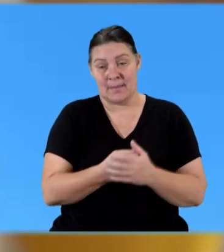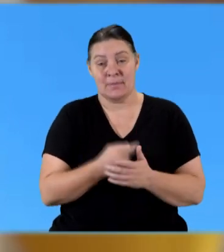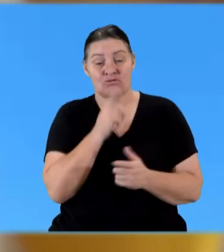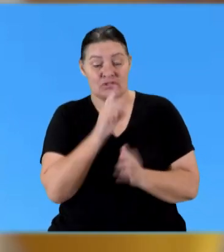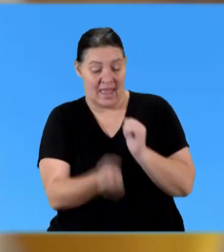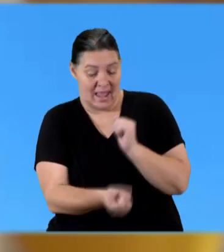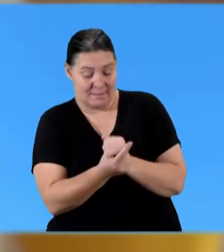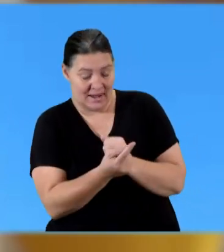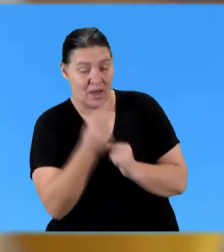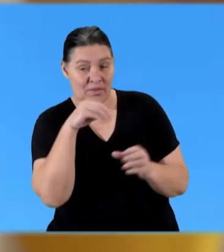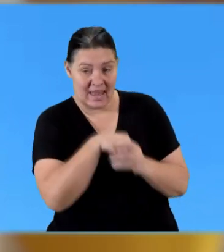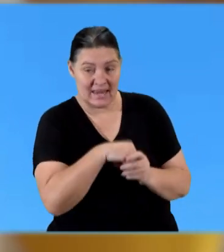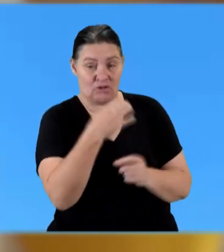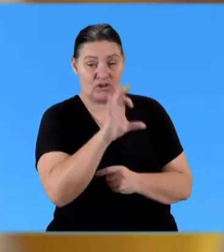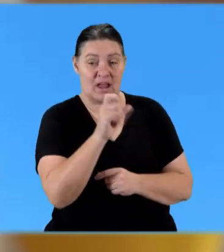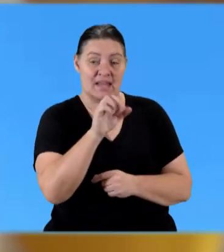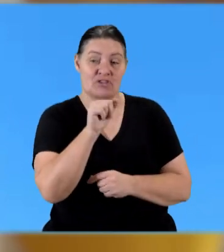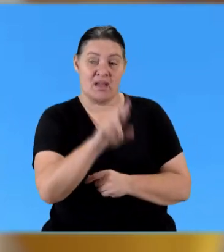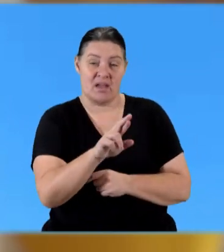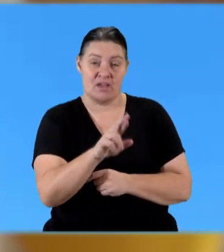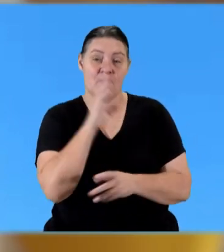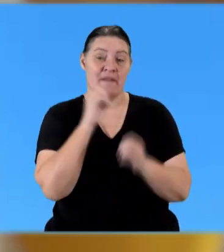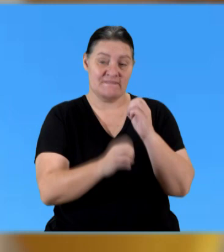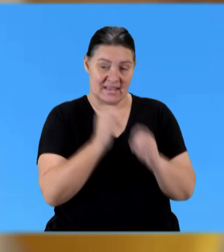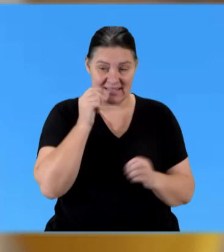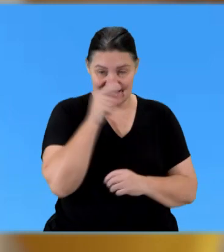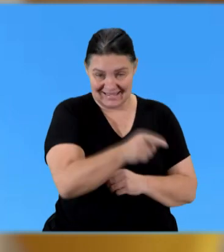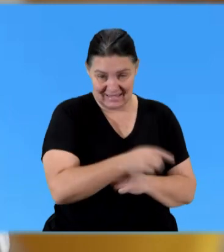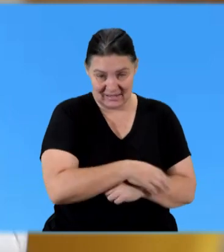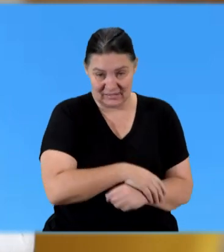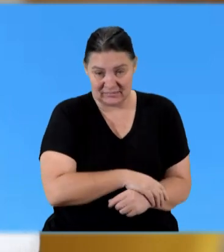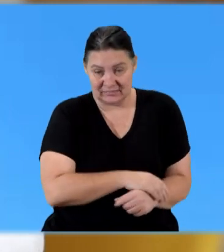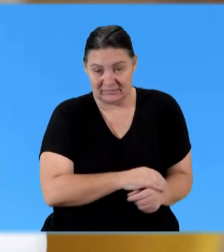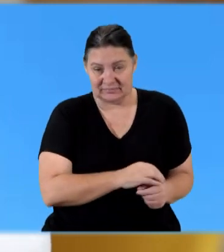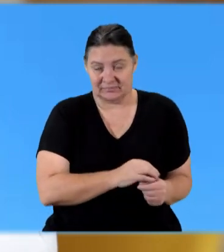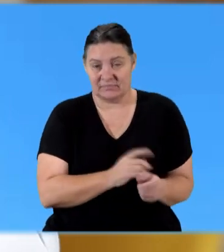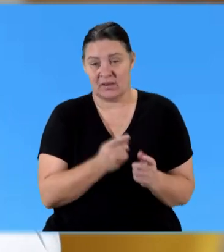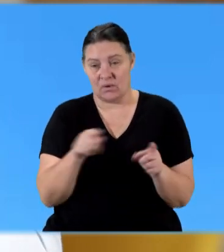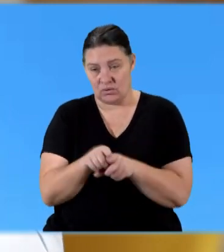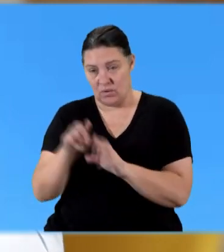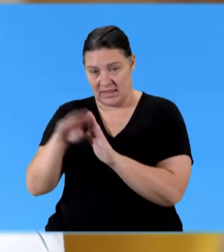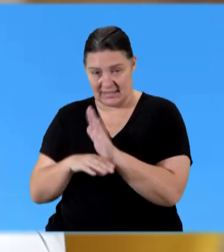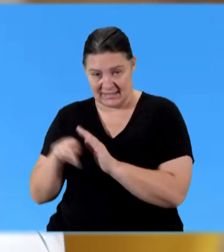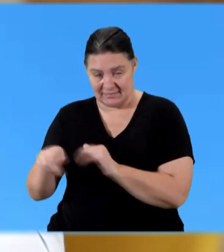error that happened in the creditors ledger. We therefore correct it when we do the list.